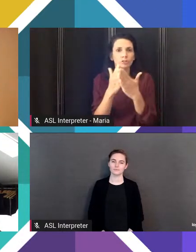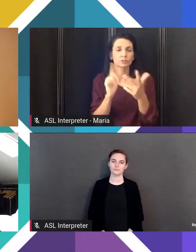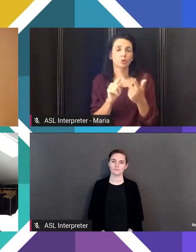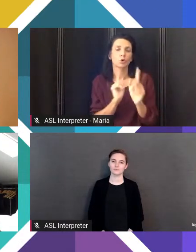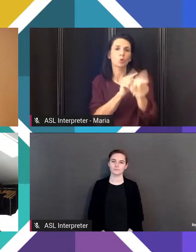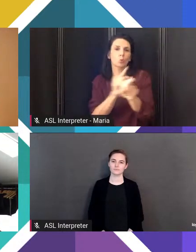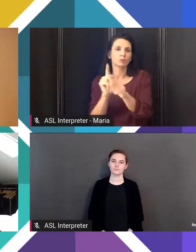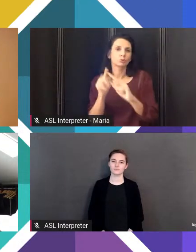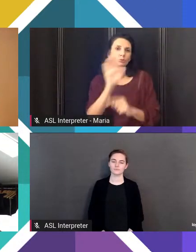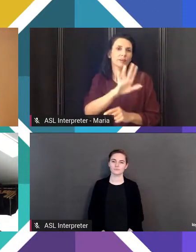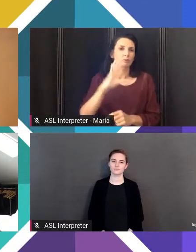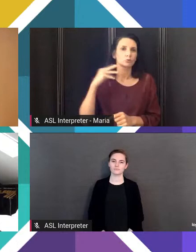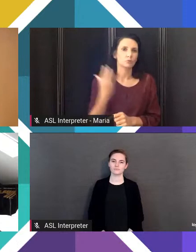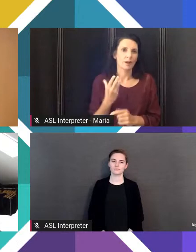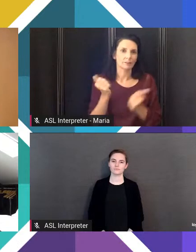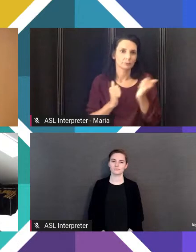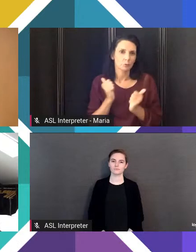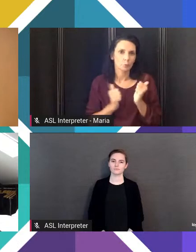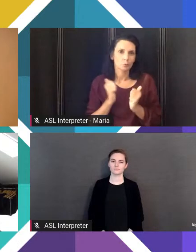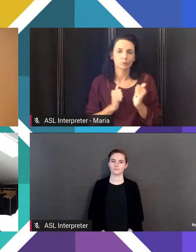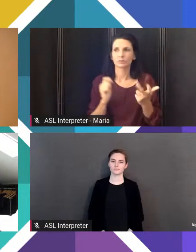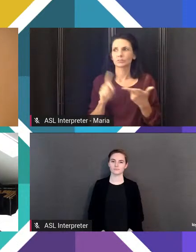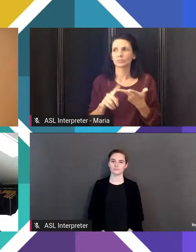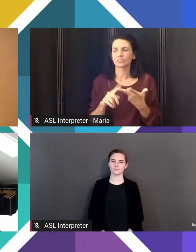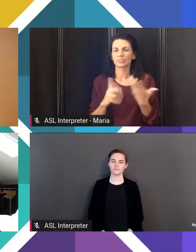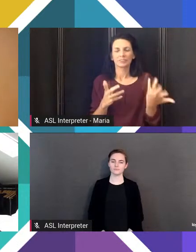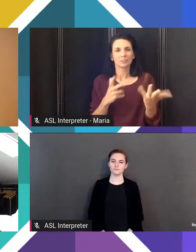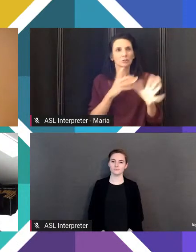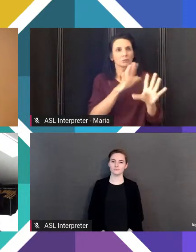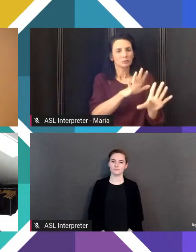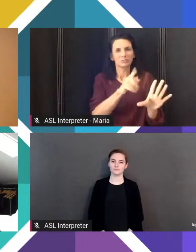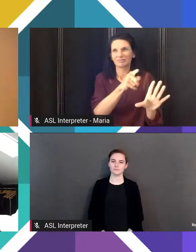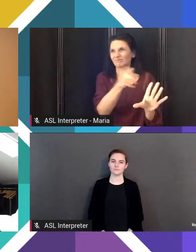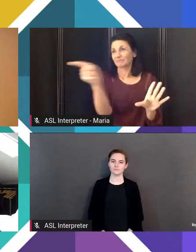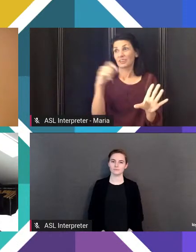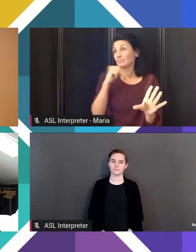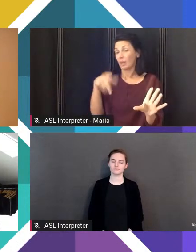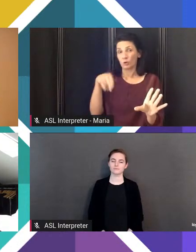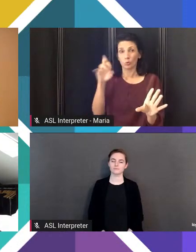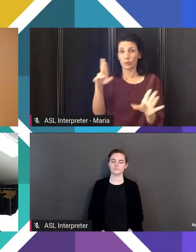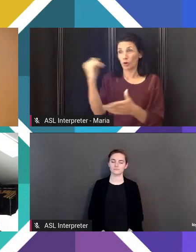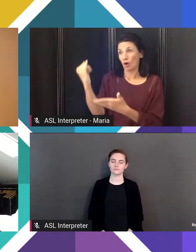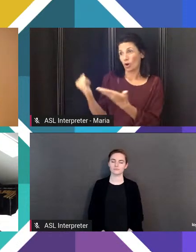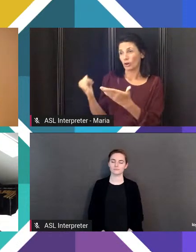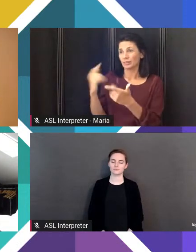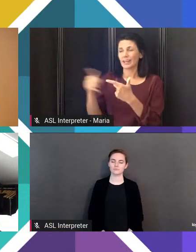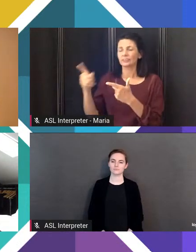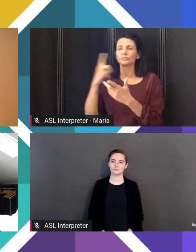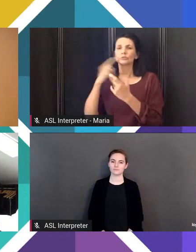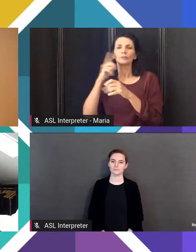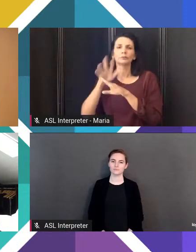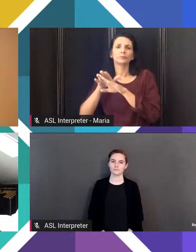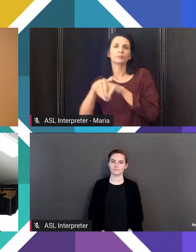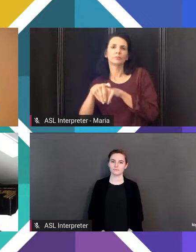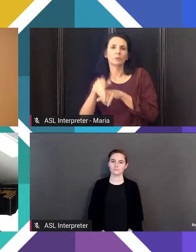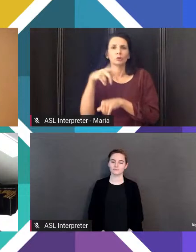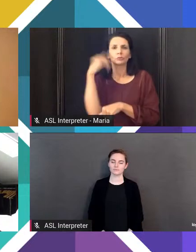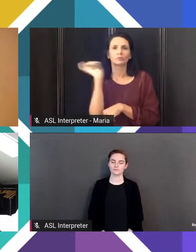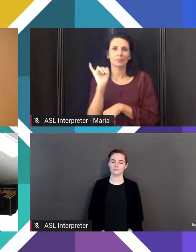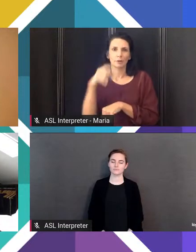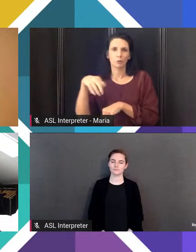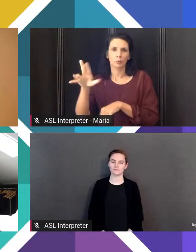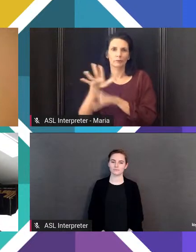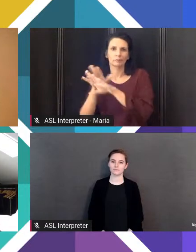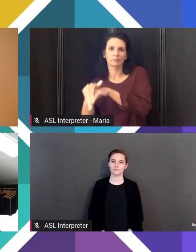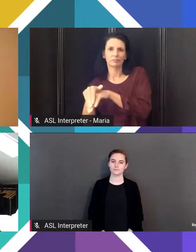books, going to their drag shows, and stop consuming non-queer art that is impersonating